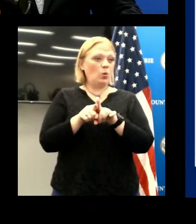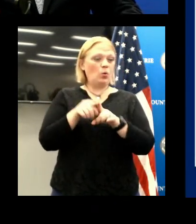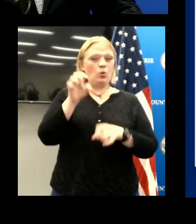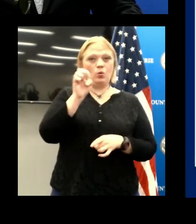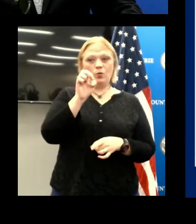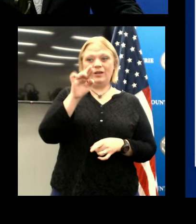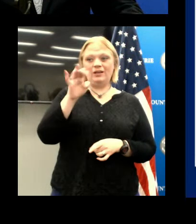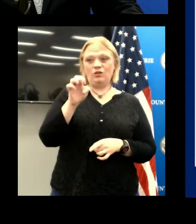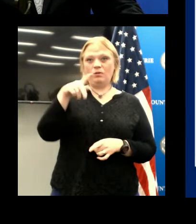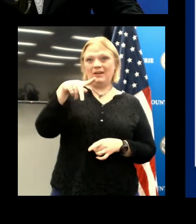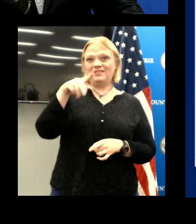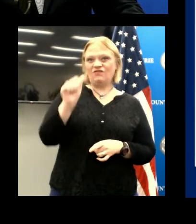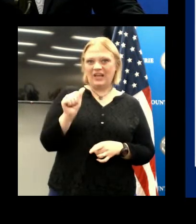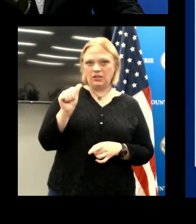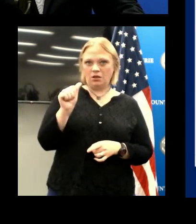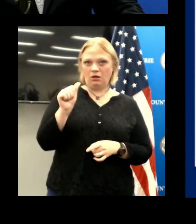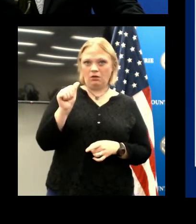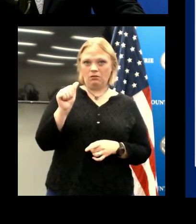Erie, Pennsylvania.